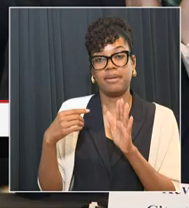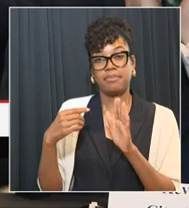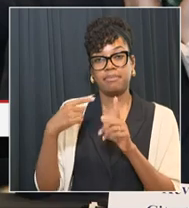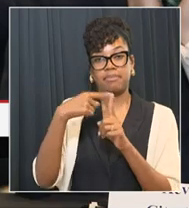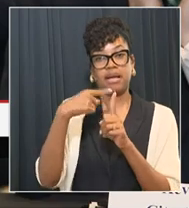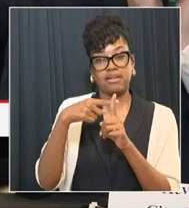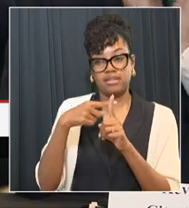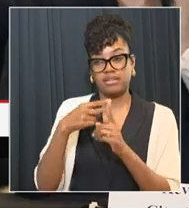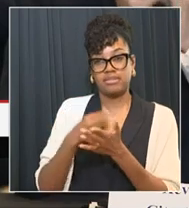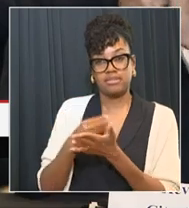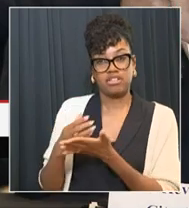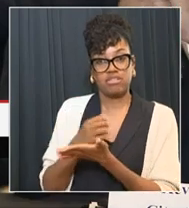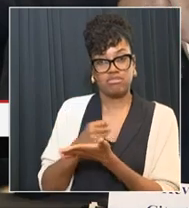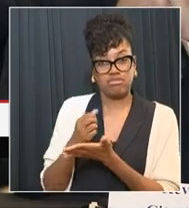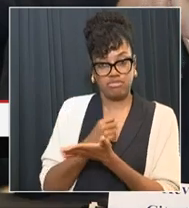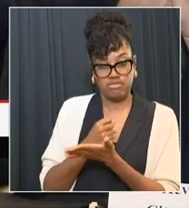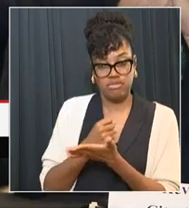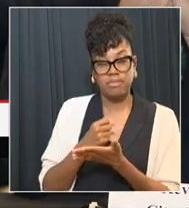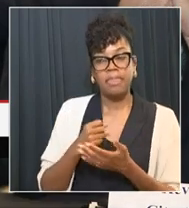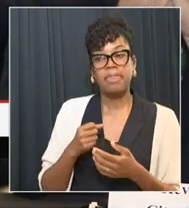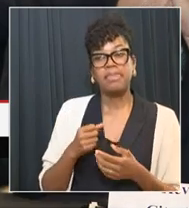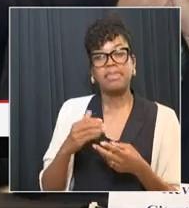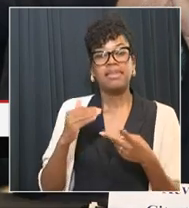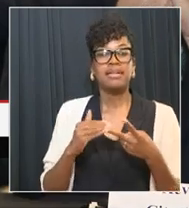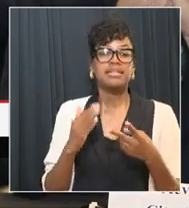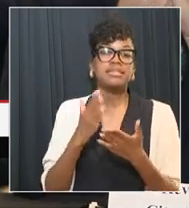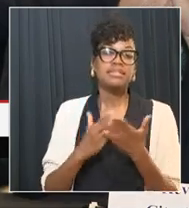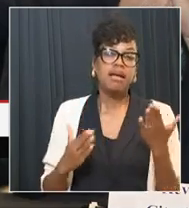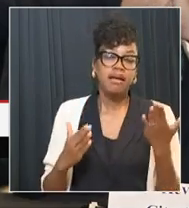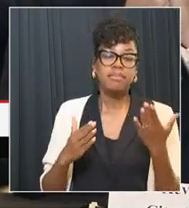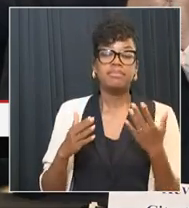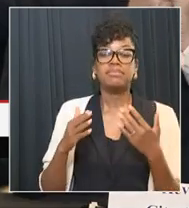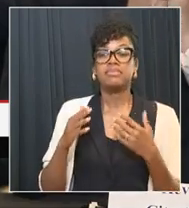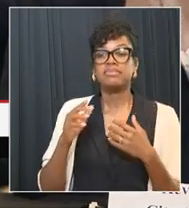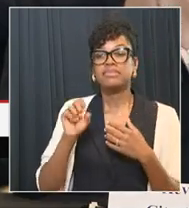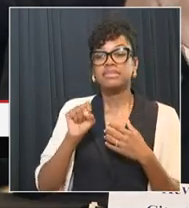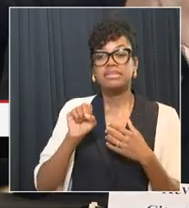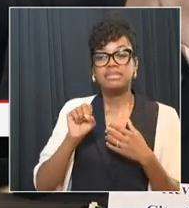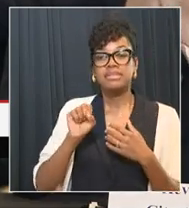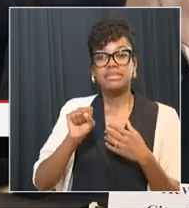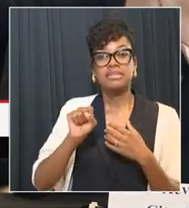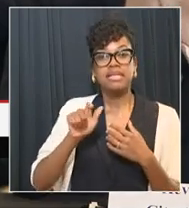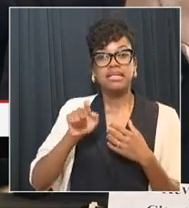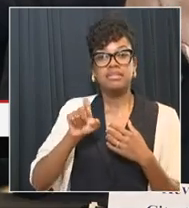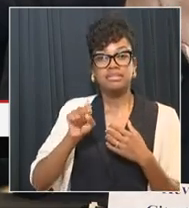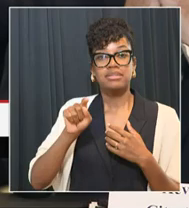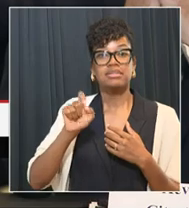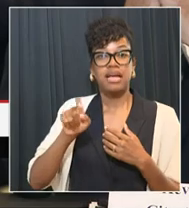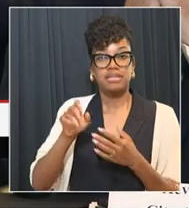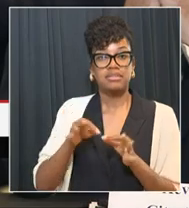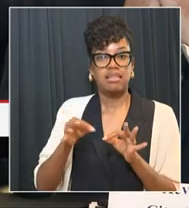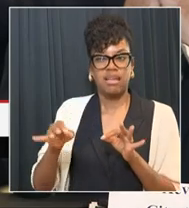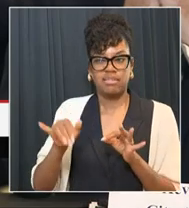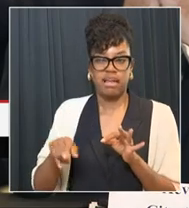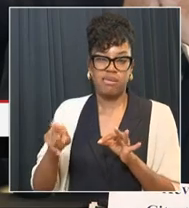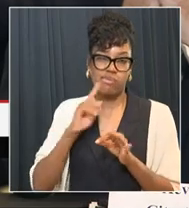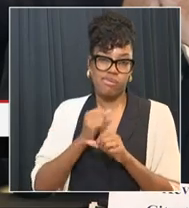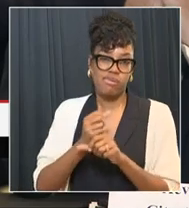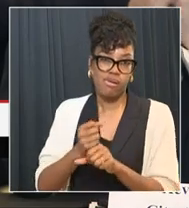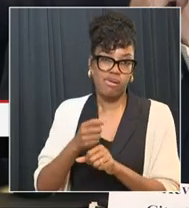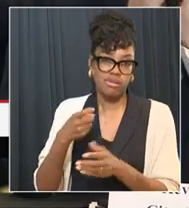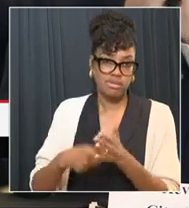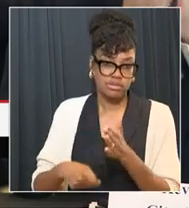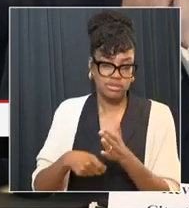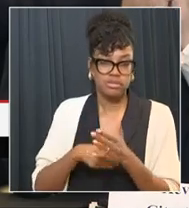like the sales tax delay that cost us revenue. And then there are others that they can't quantify yet. So